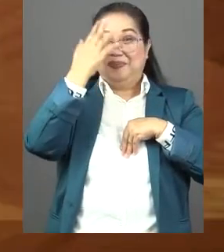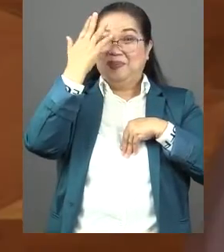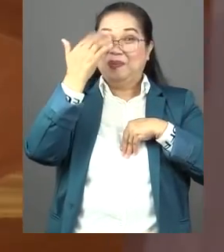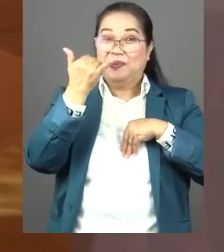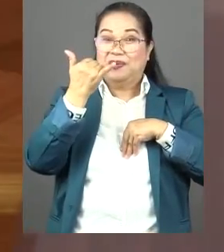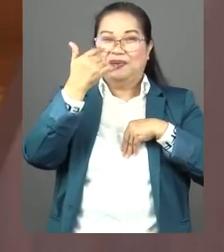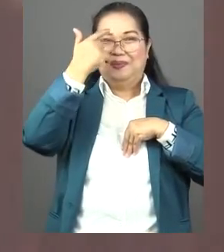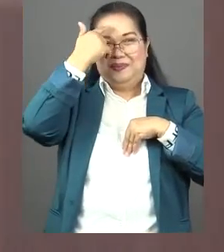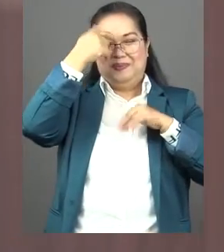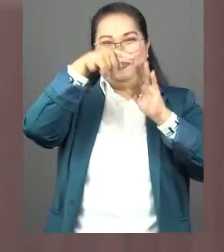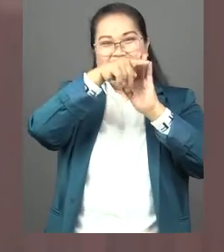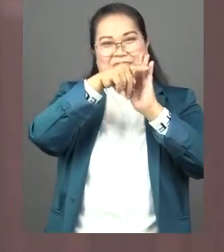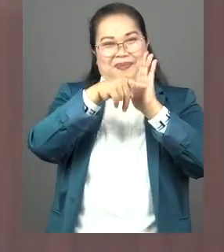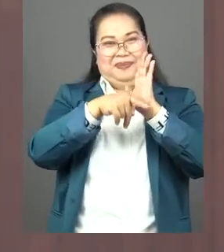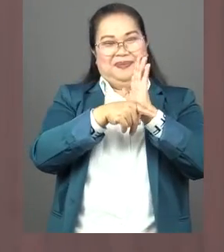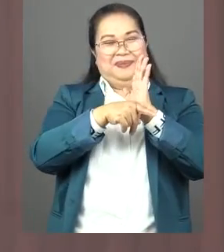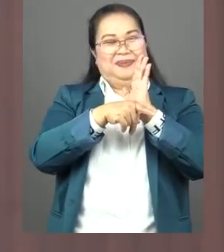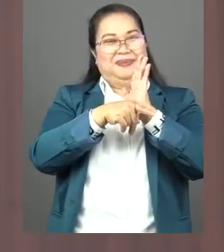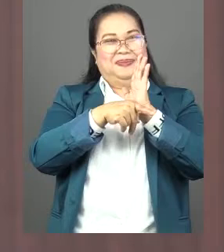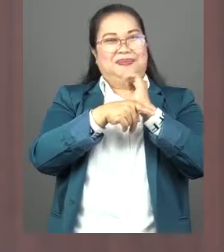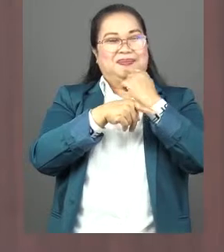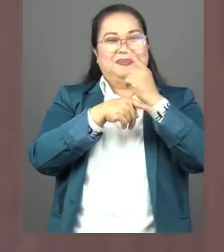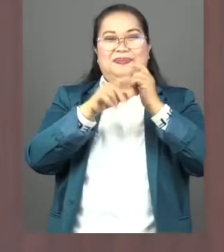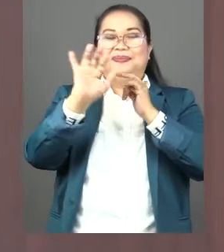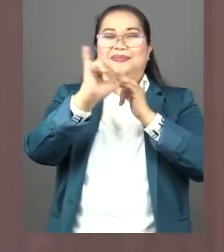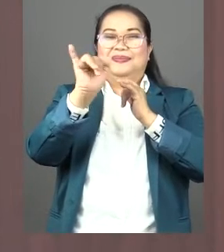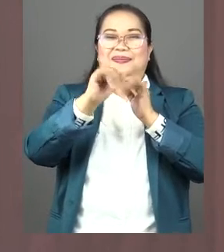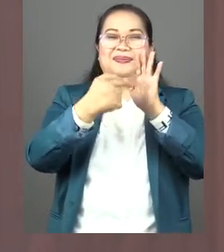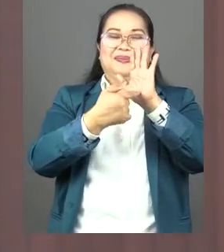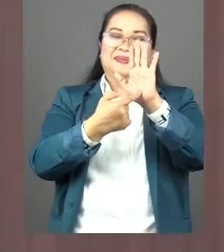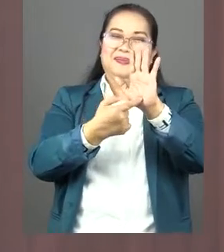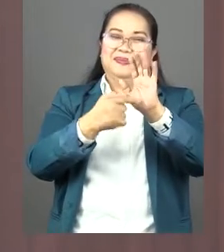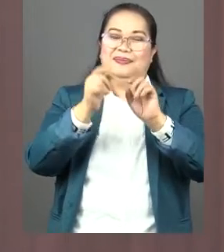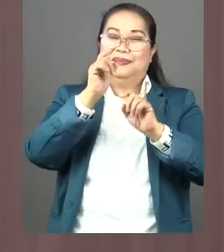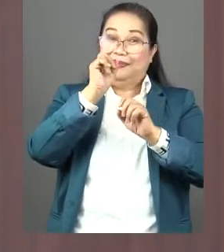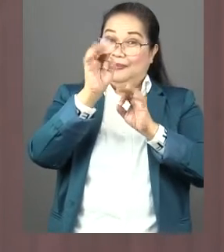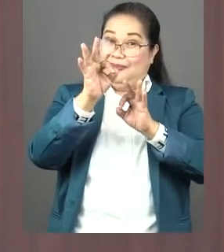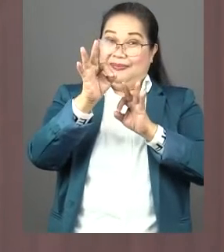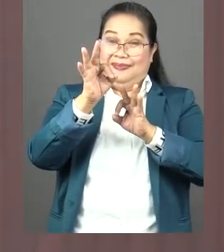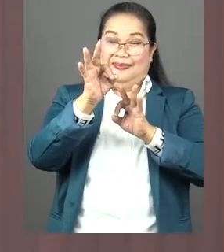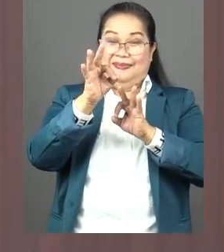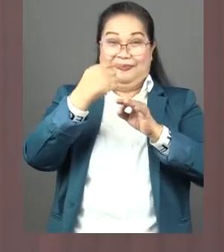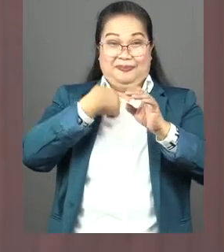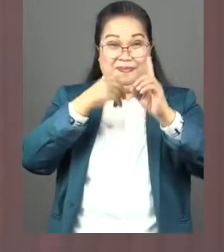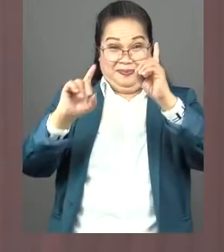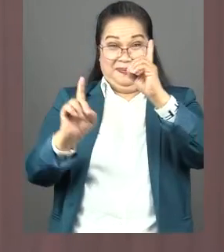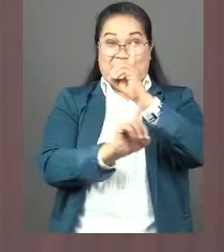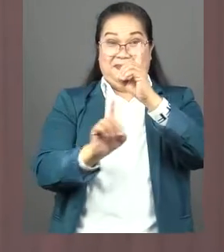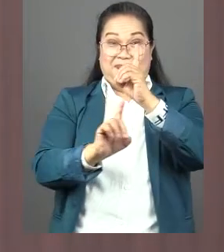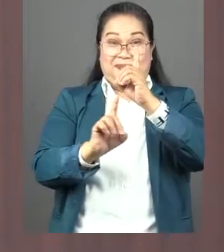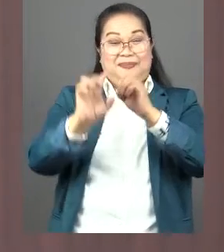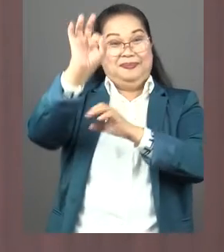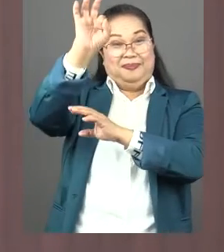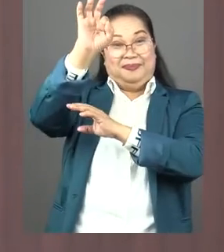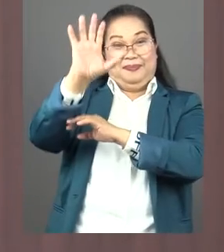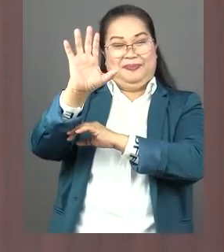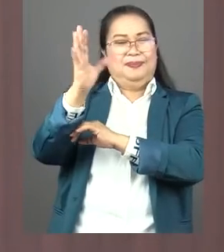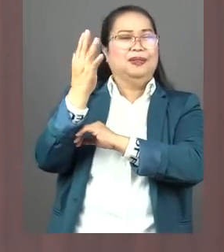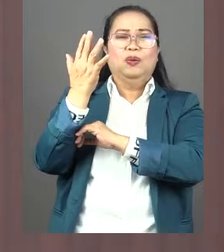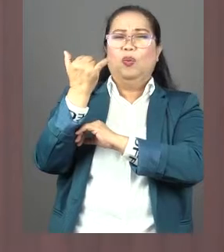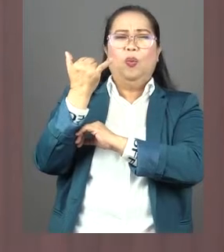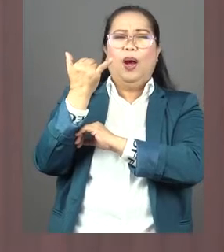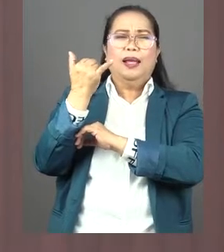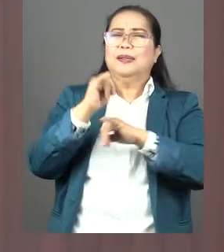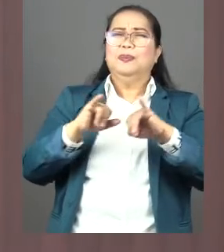Because of this principle. What is the principle of escalation, Pastor? If I'm an elder or a pastor, why should this